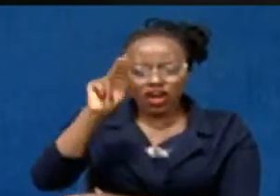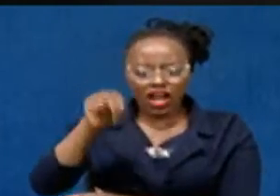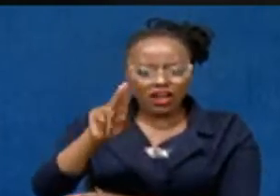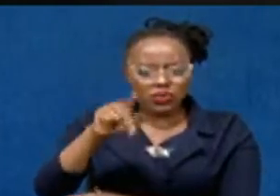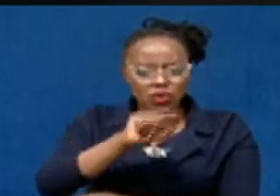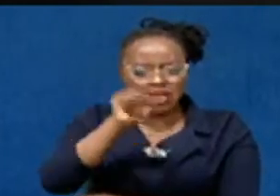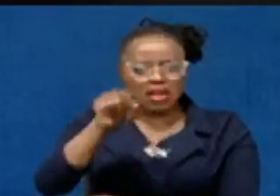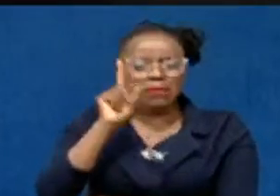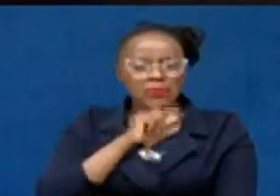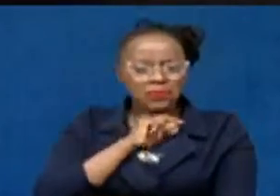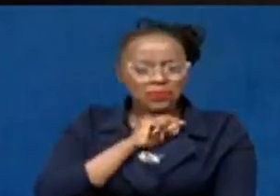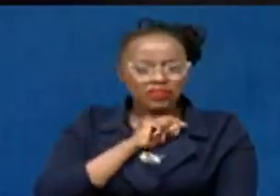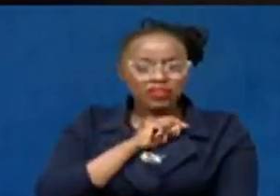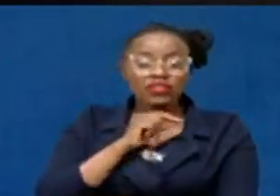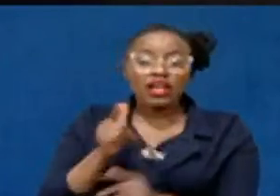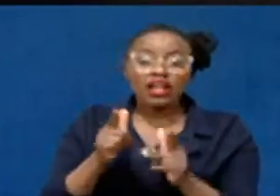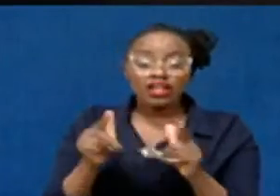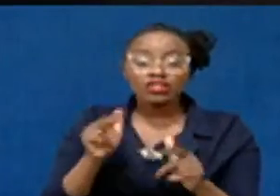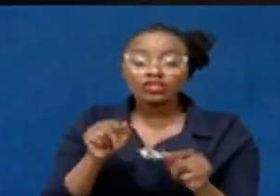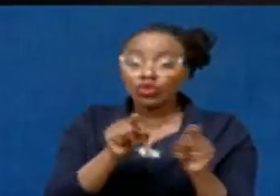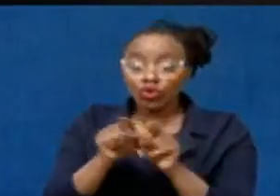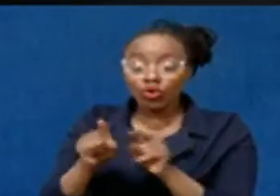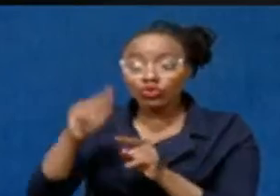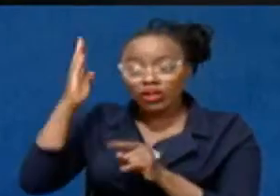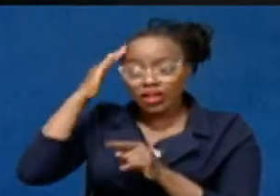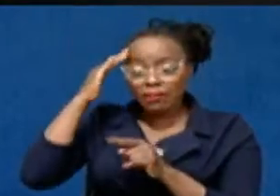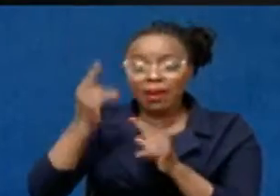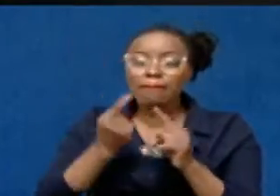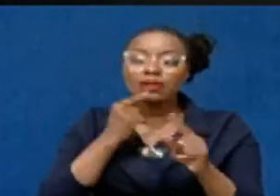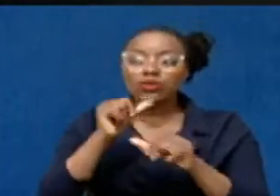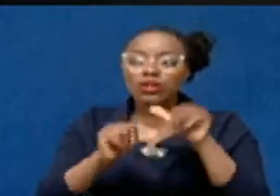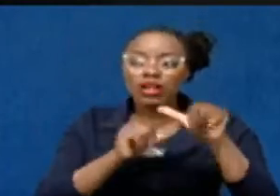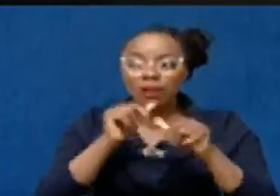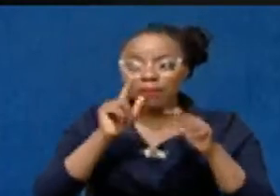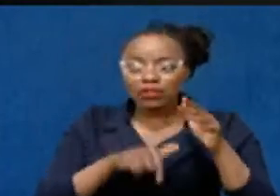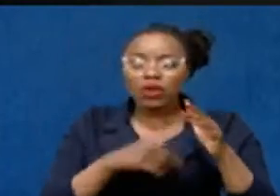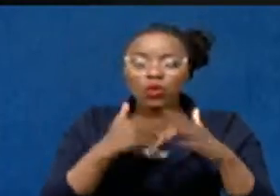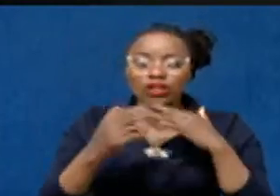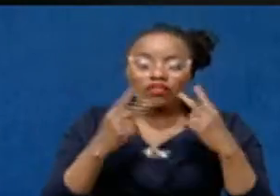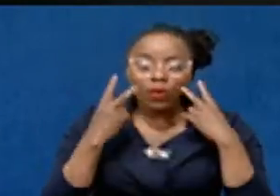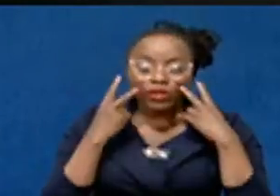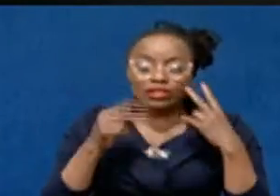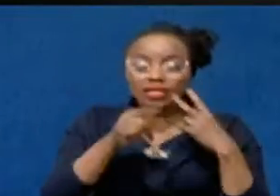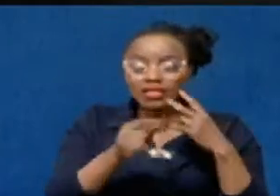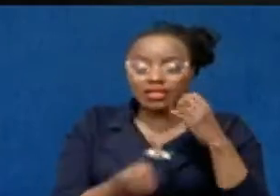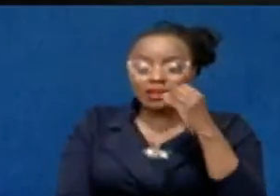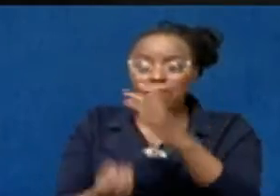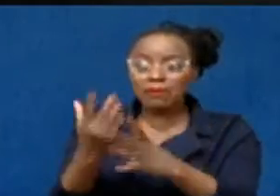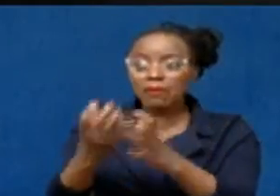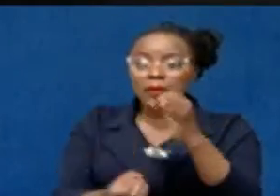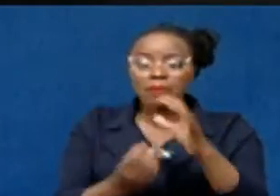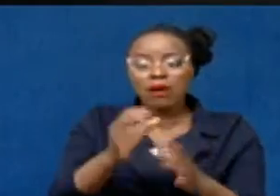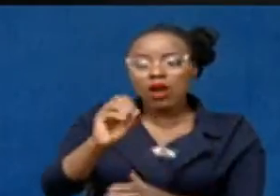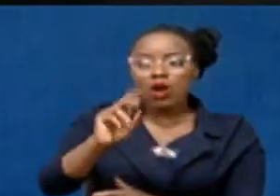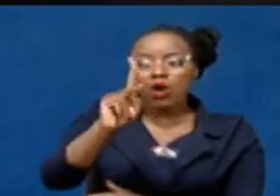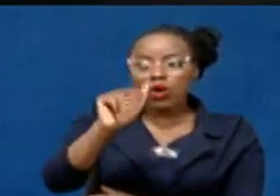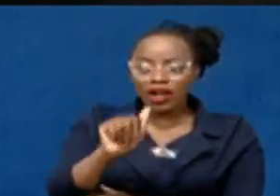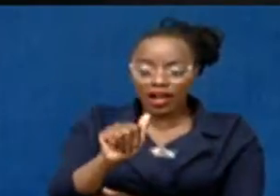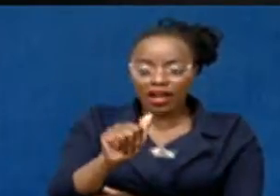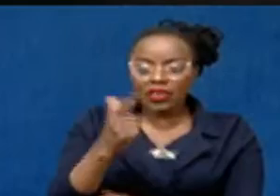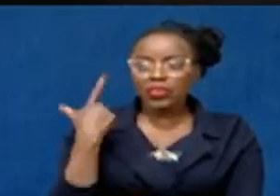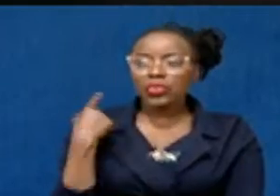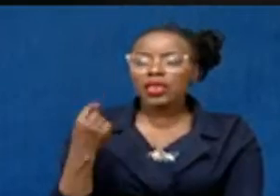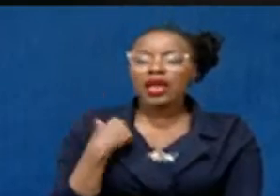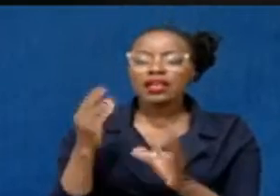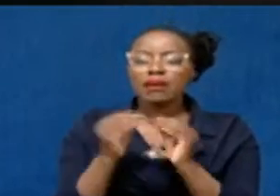Yes. And let's also bear in mind, like we're talking about, you know, what we're seeing with these formations. The One Kenya Alliance just the other